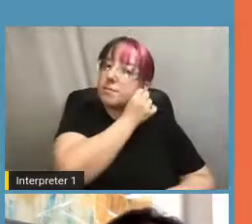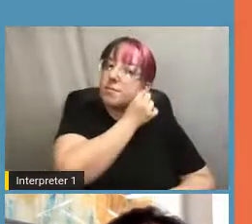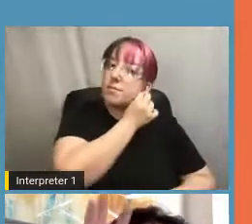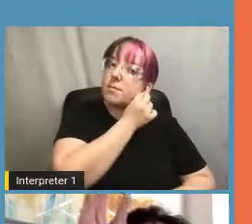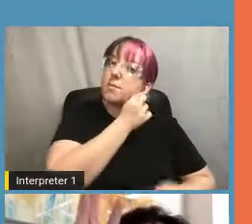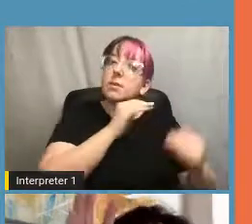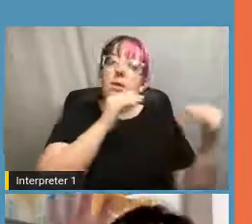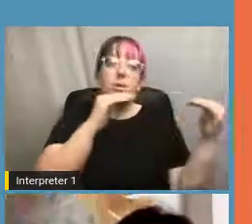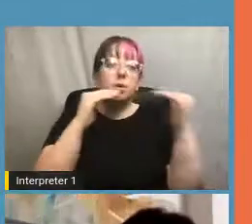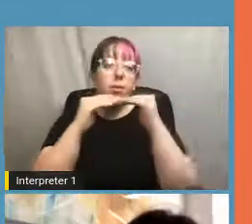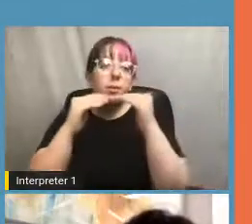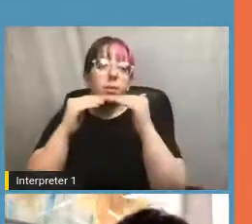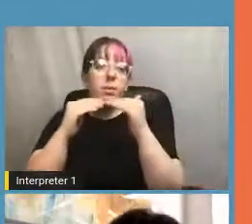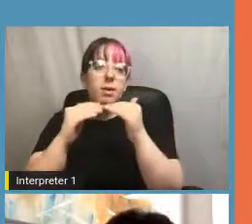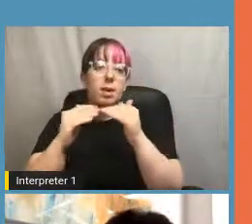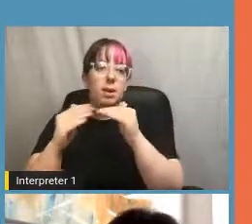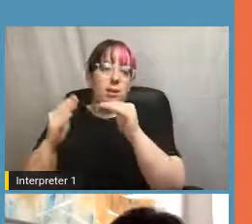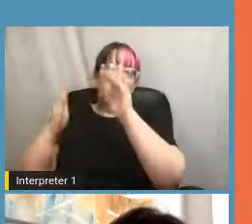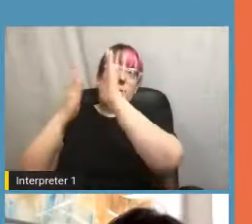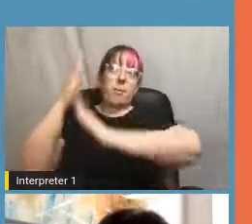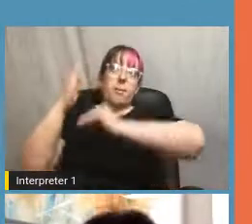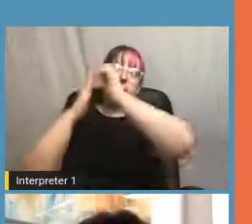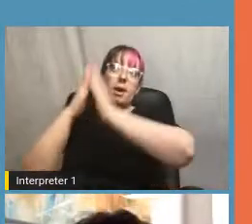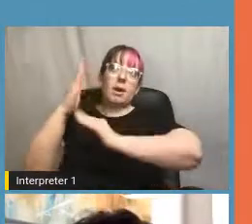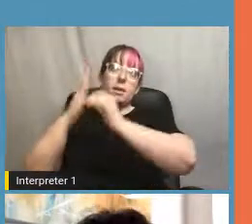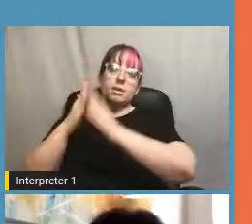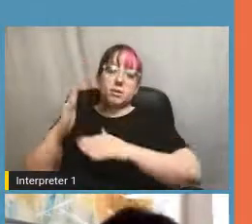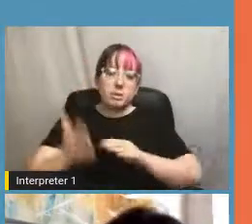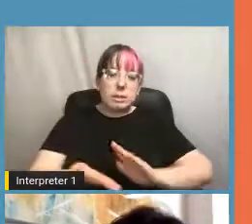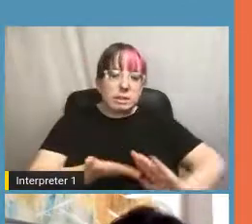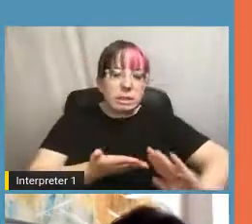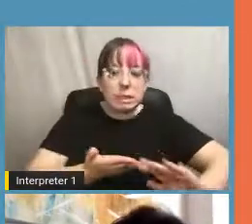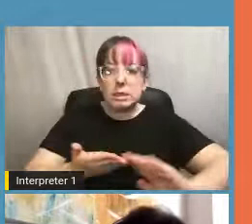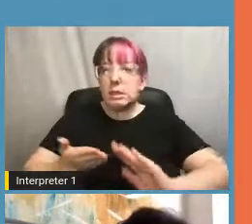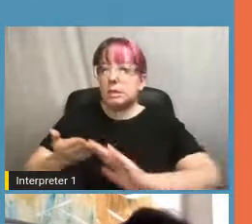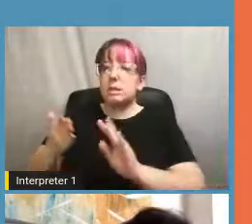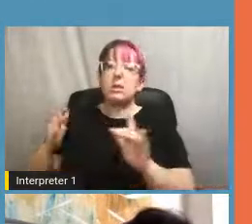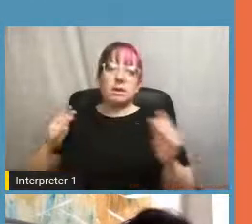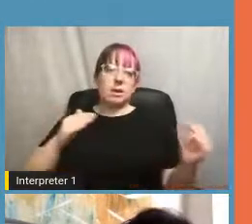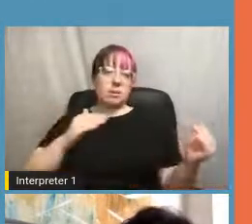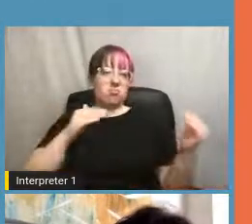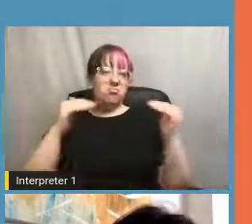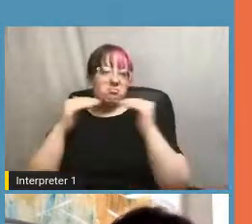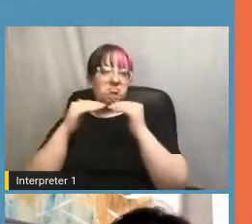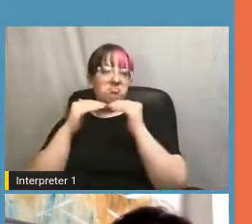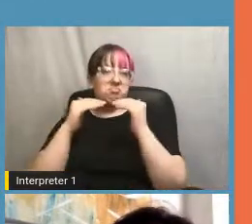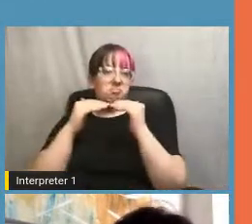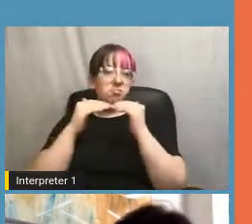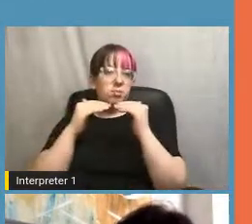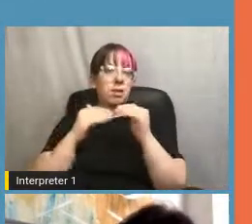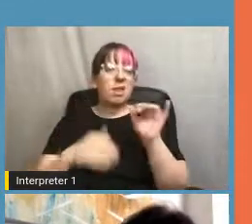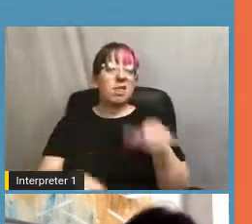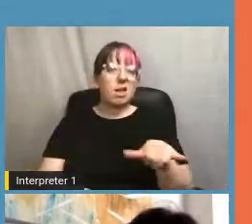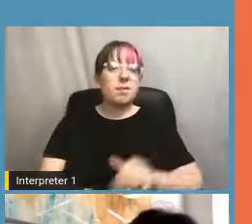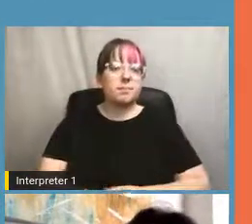of painting the walls, cleaning the space, finding where your light sockets are, all those kind of